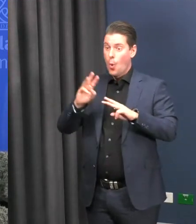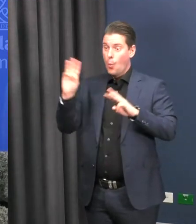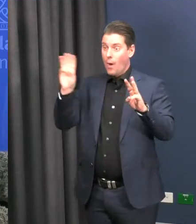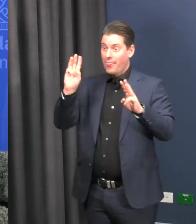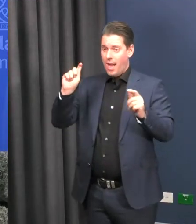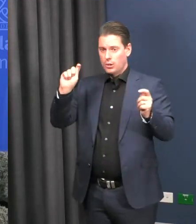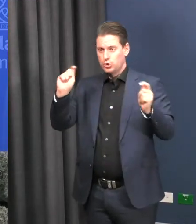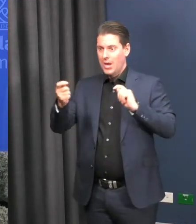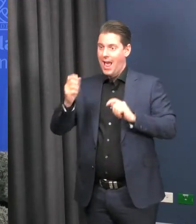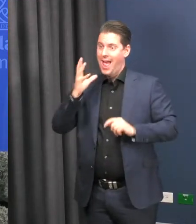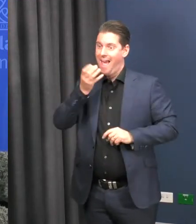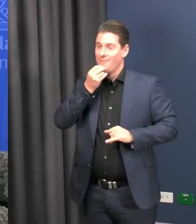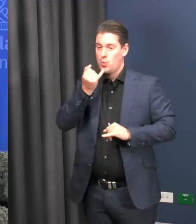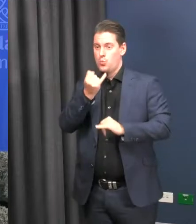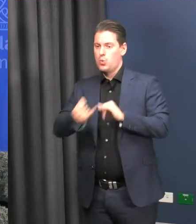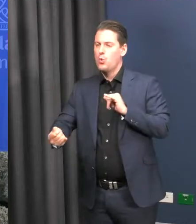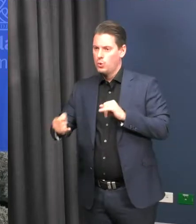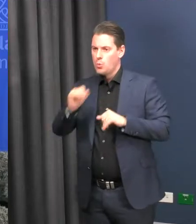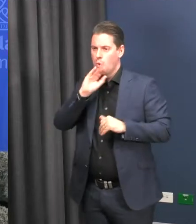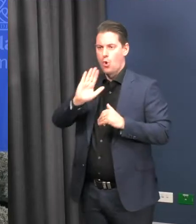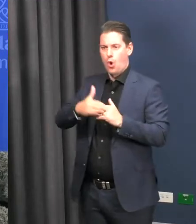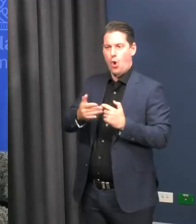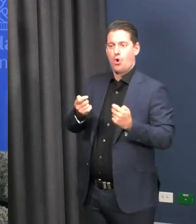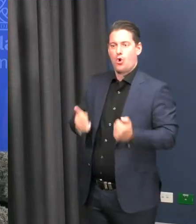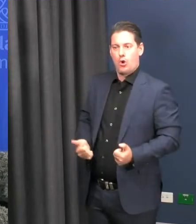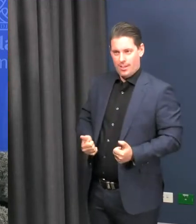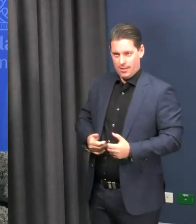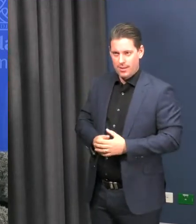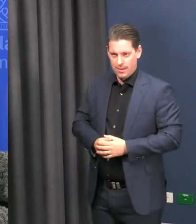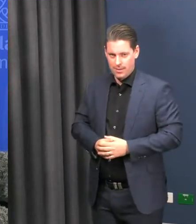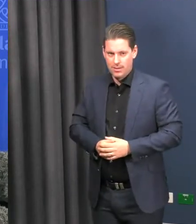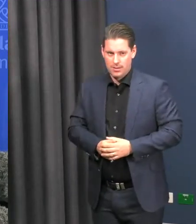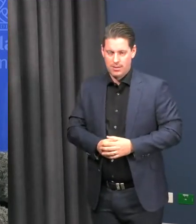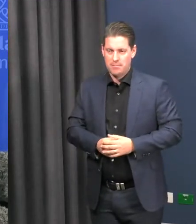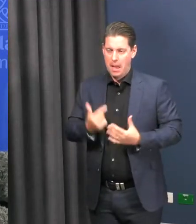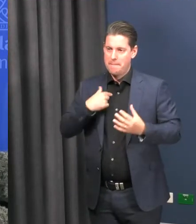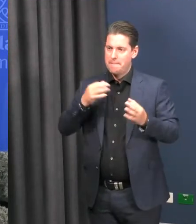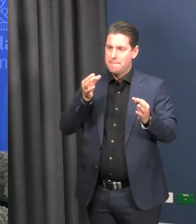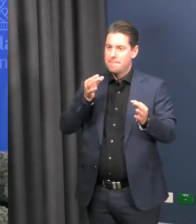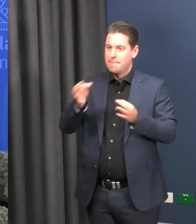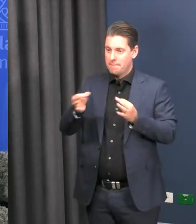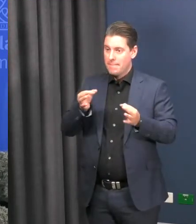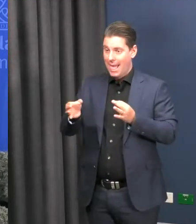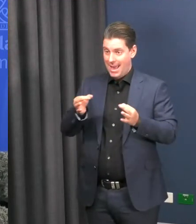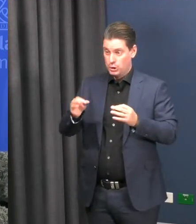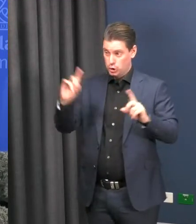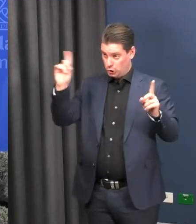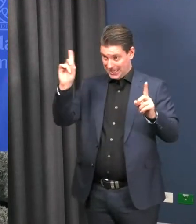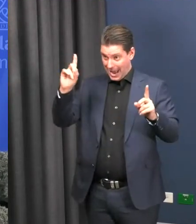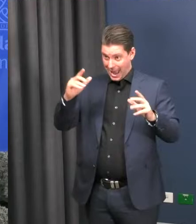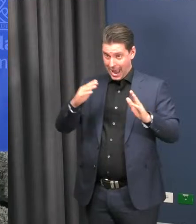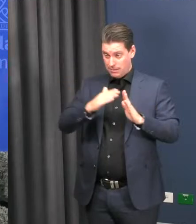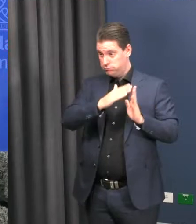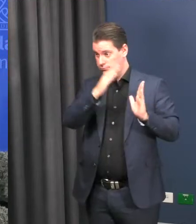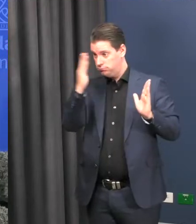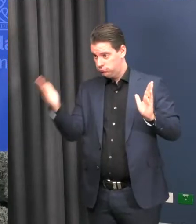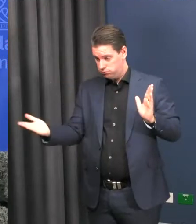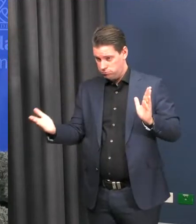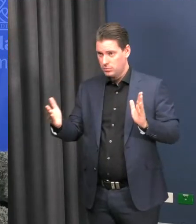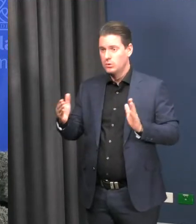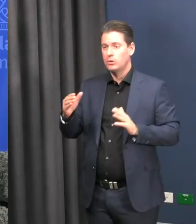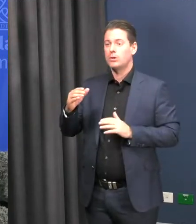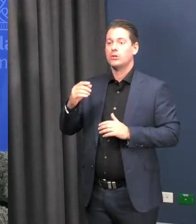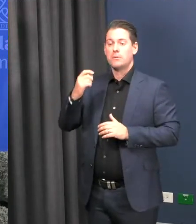they should be watching that. But public transport is slated to go all through today, but it will not be operational